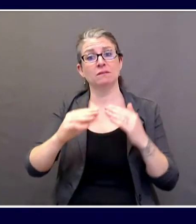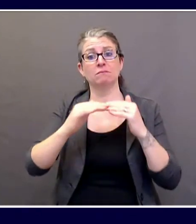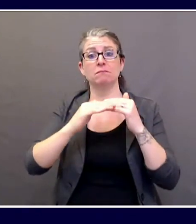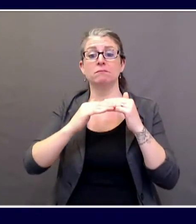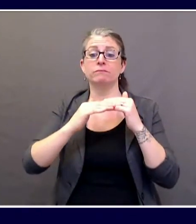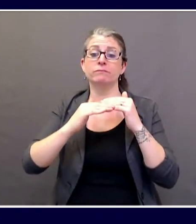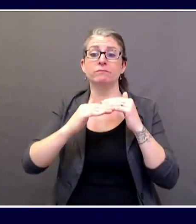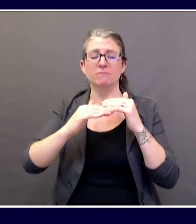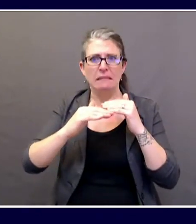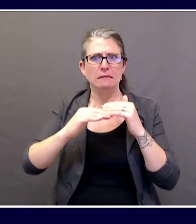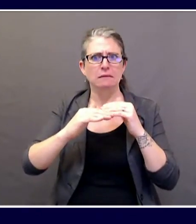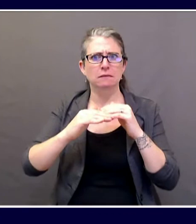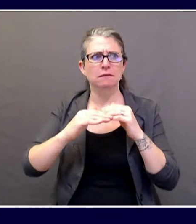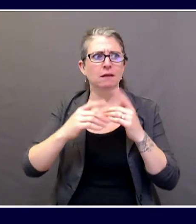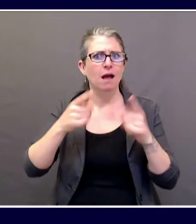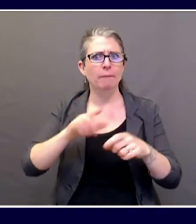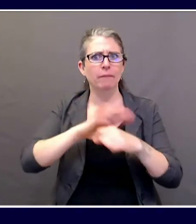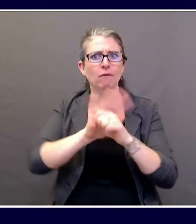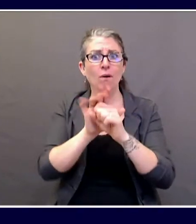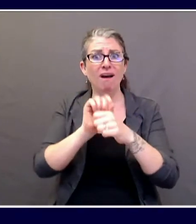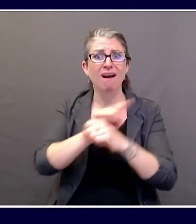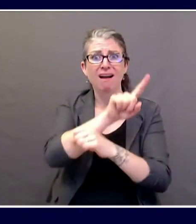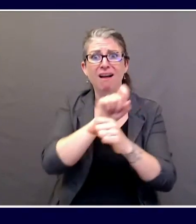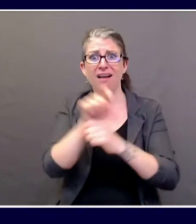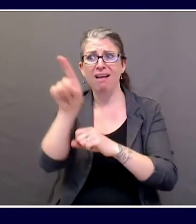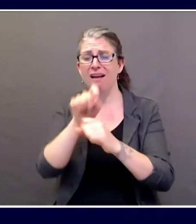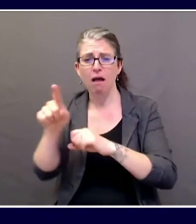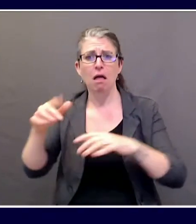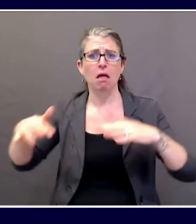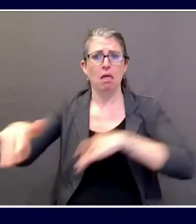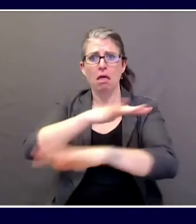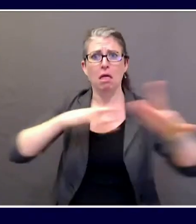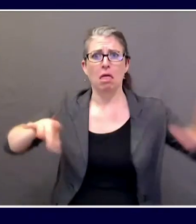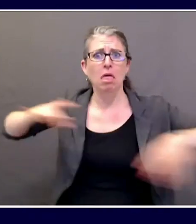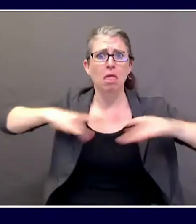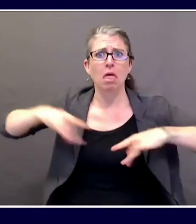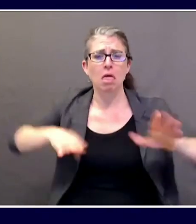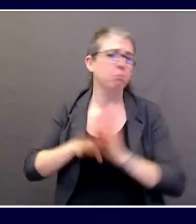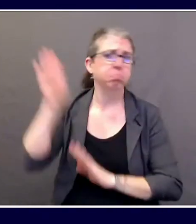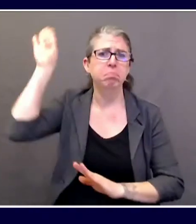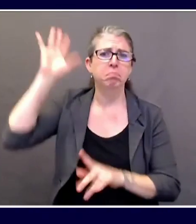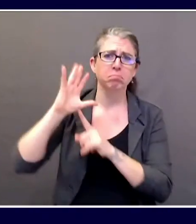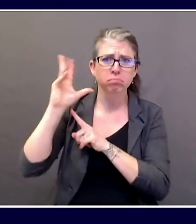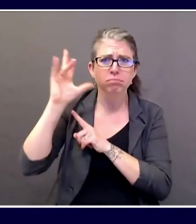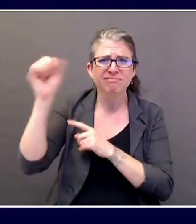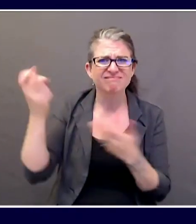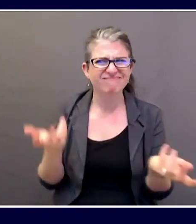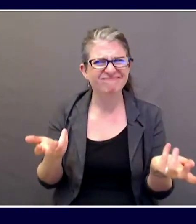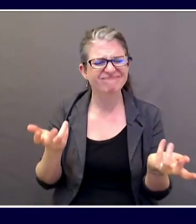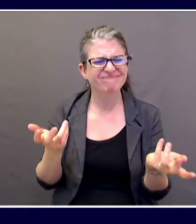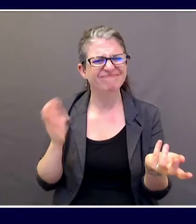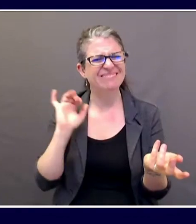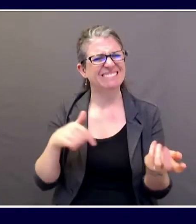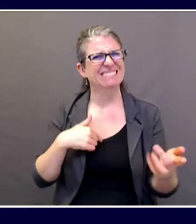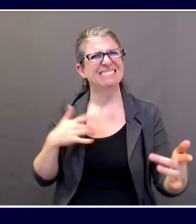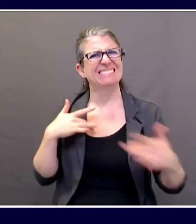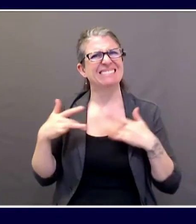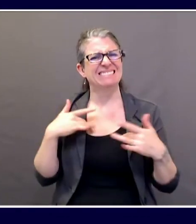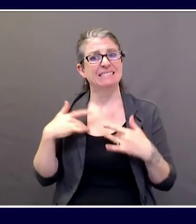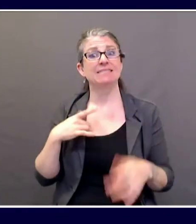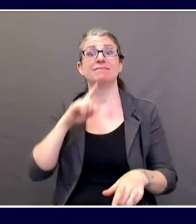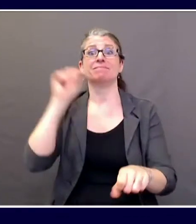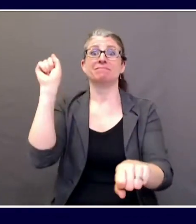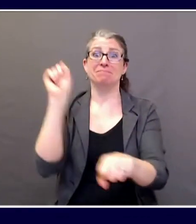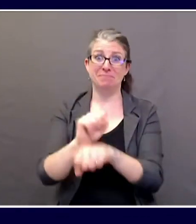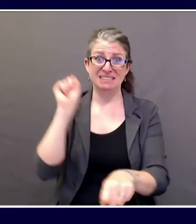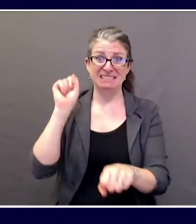far, far worse. I can't rule that possibility out. If that were the case, then we would reevaluate, but